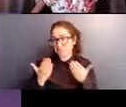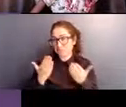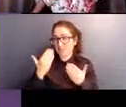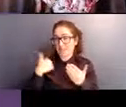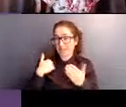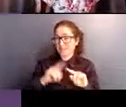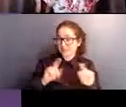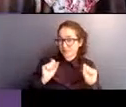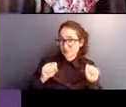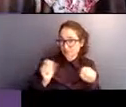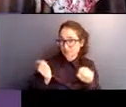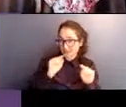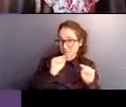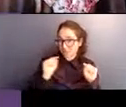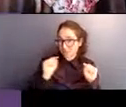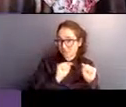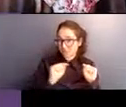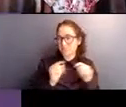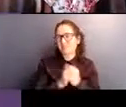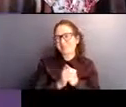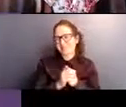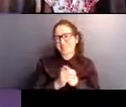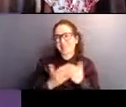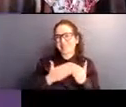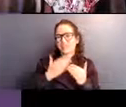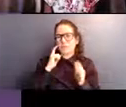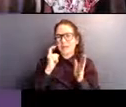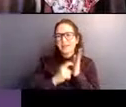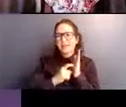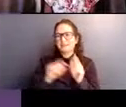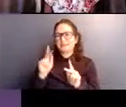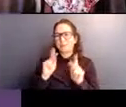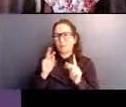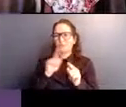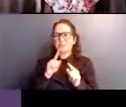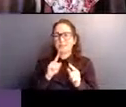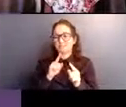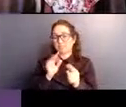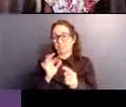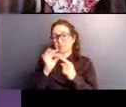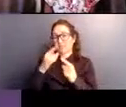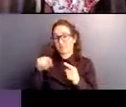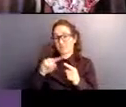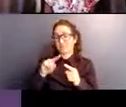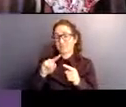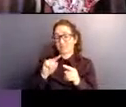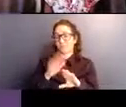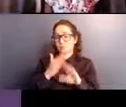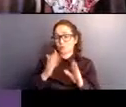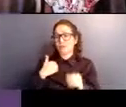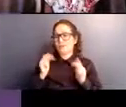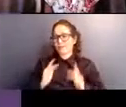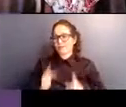differing ability? It's real easy to recognize persons, in particular these musicians, who have a